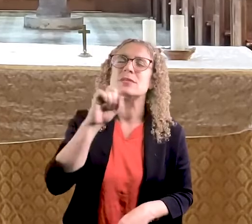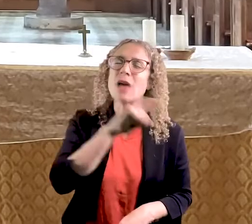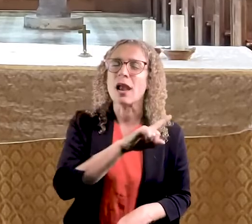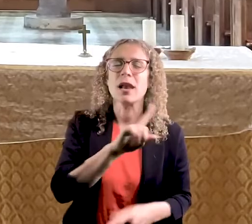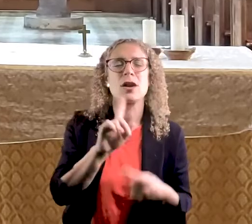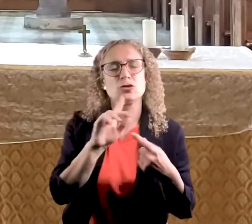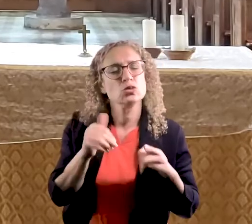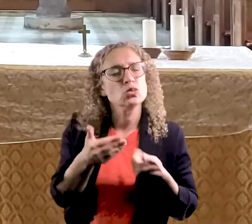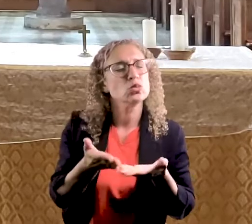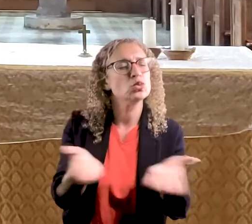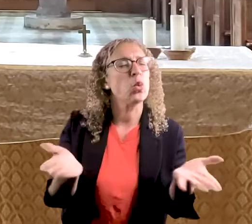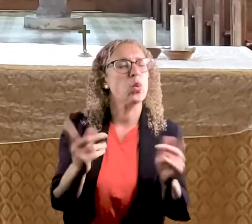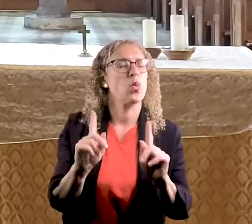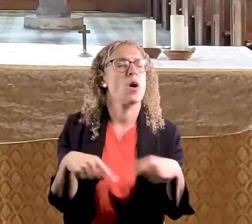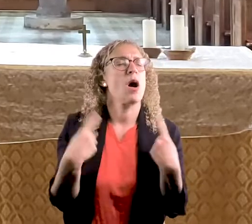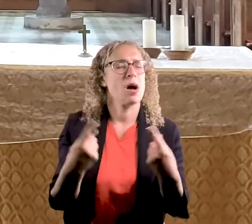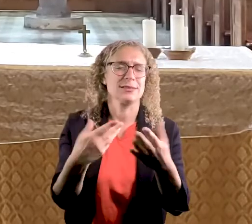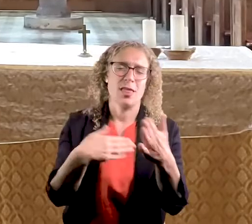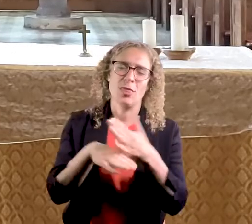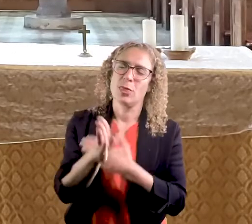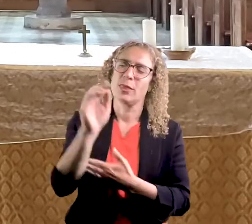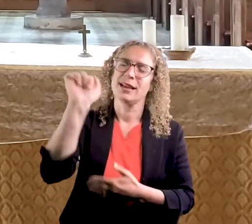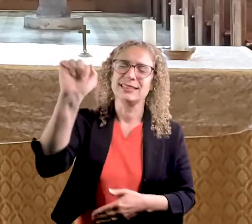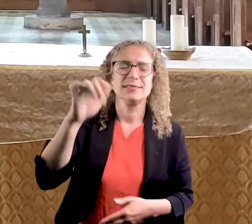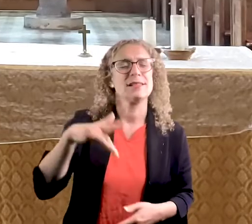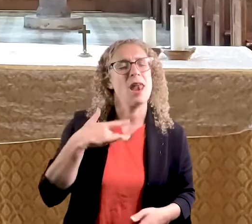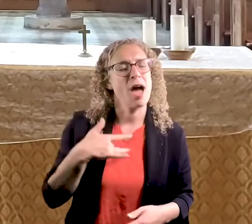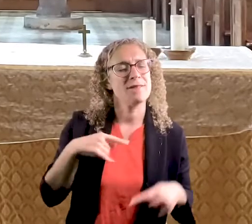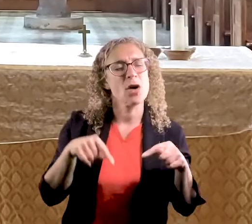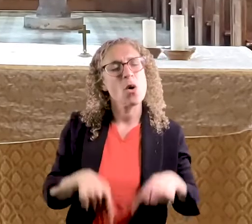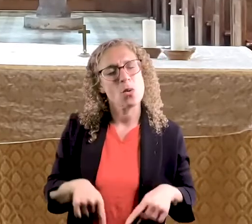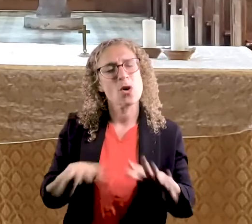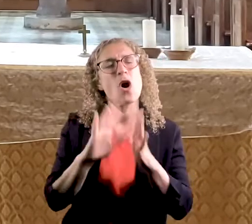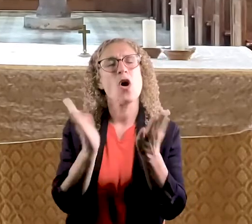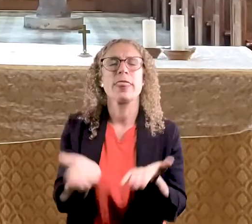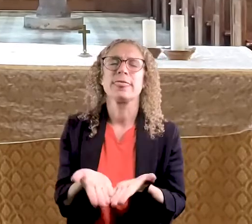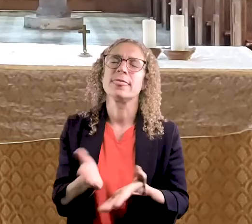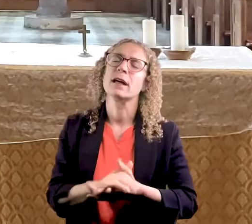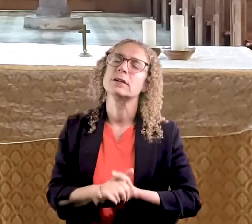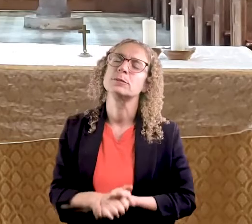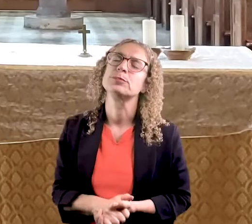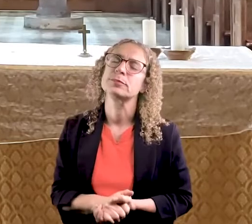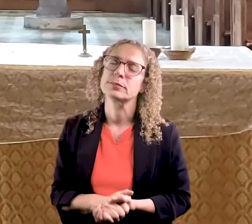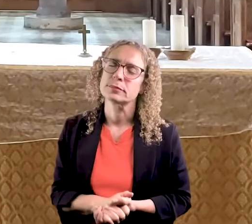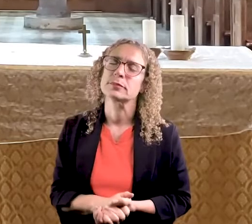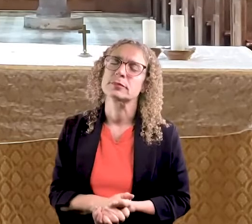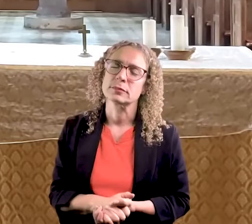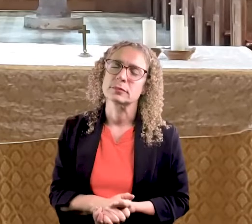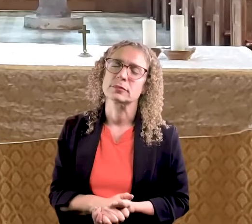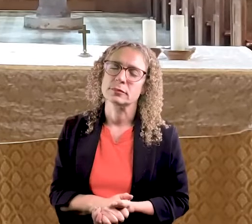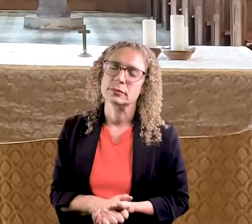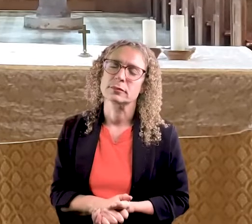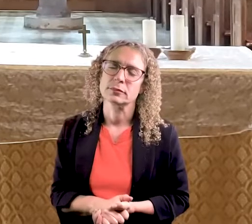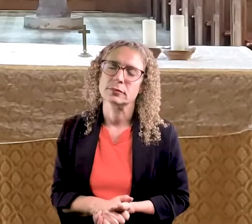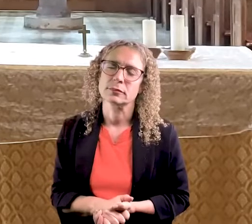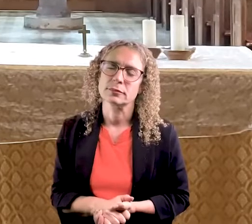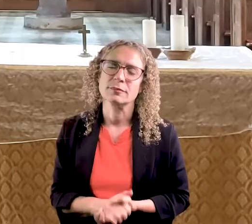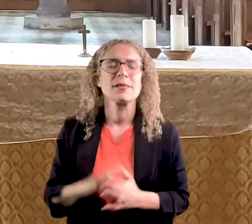your Son demonstrated to us in his life on earth.